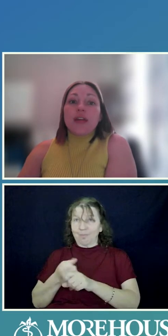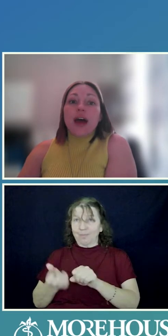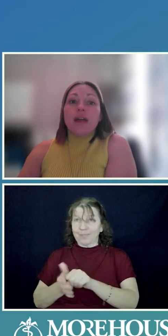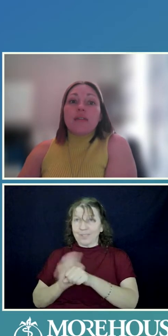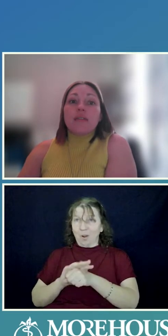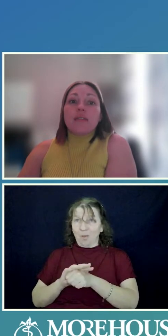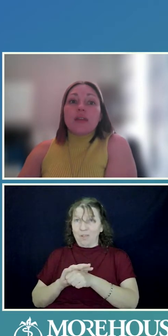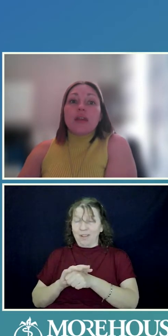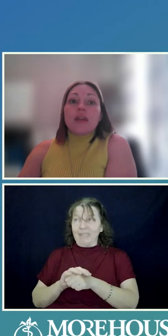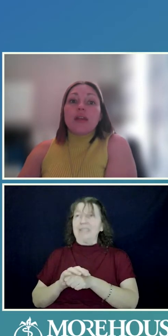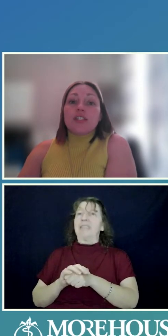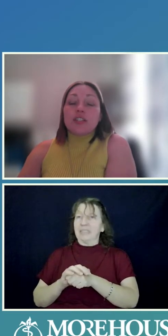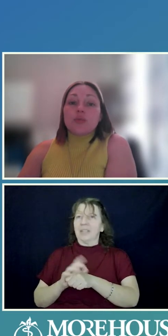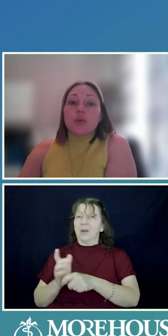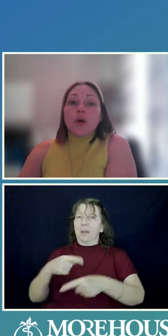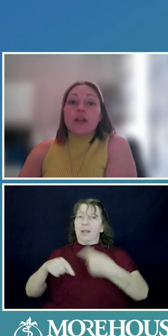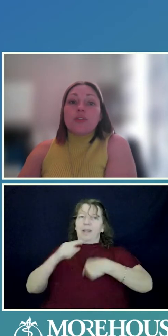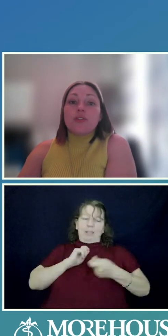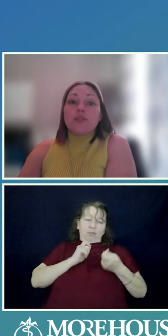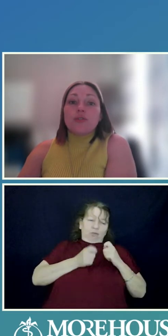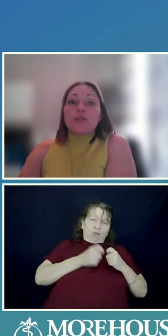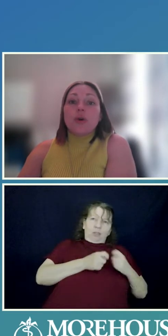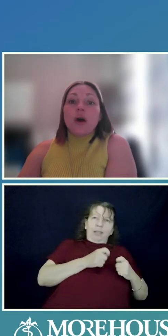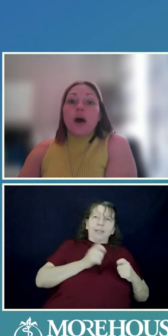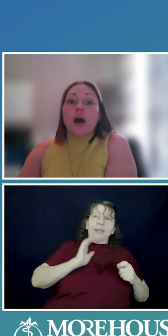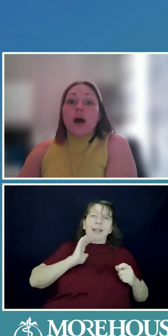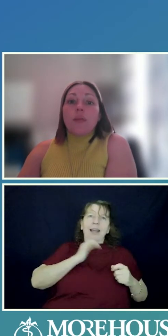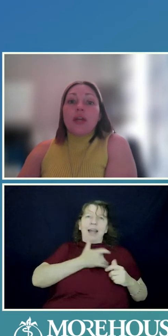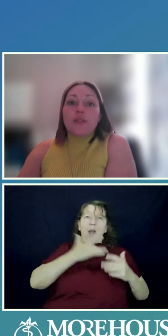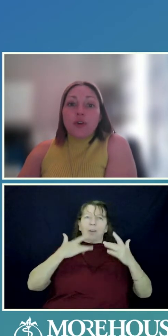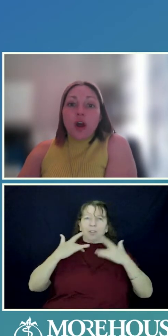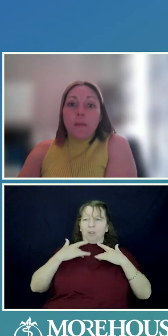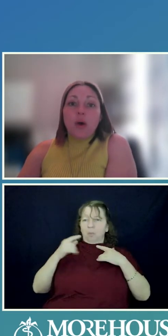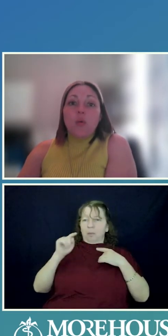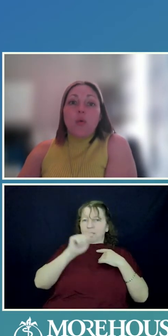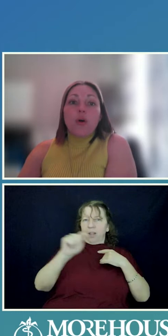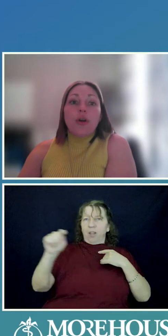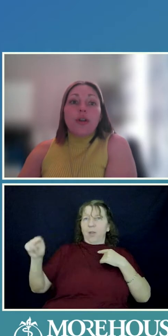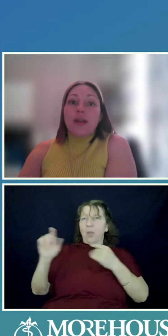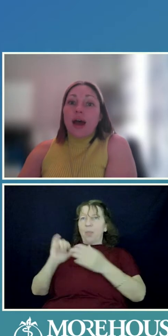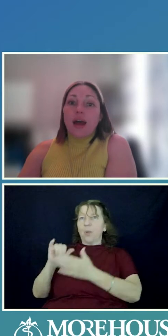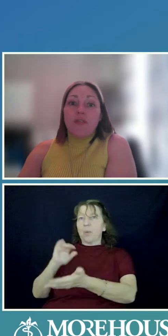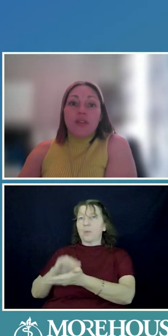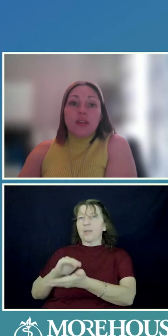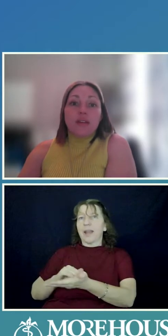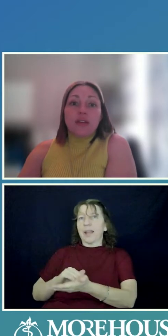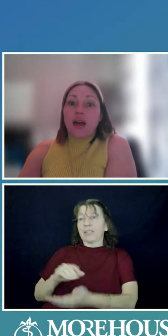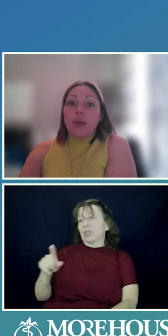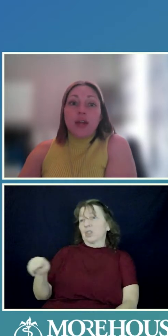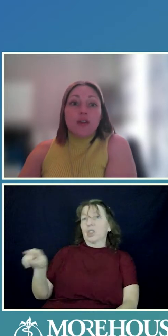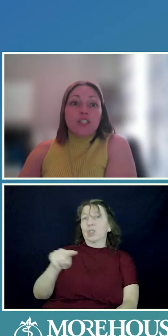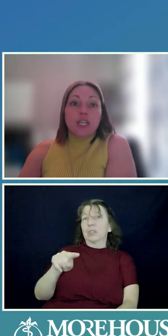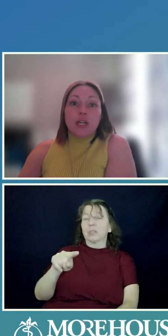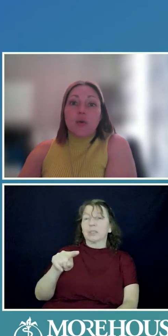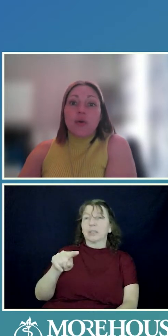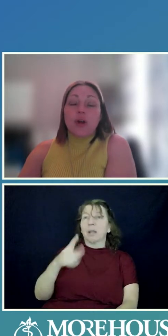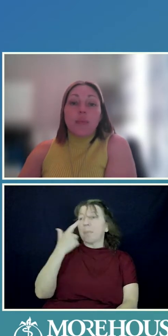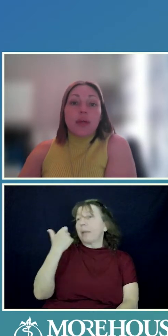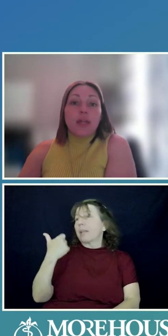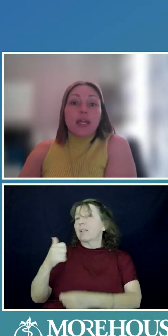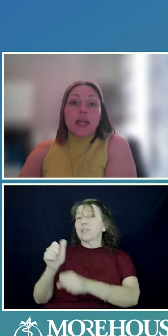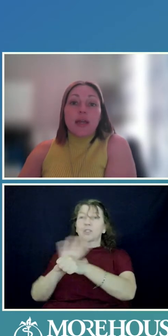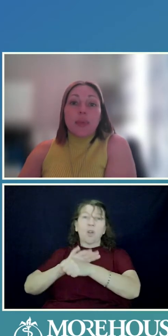concerned that the clinicians we wanted to hear from would not have the time, energy,